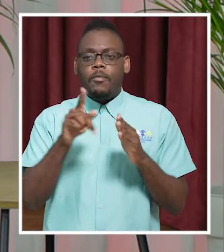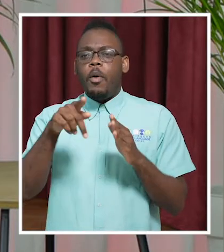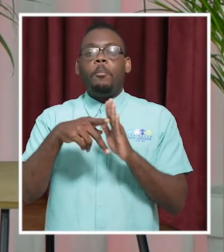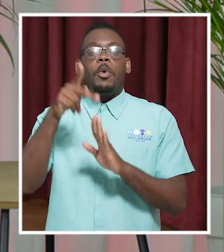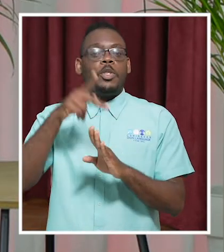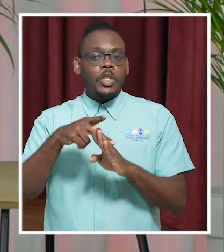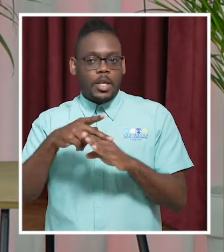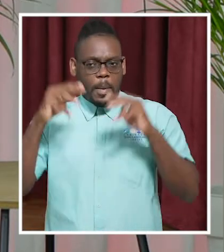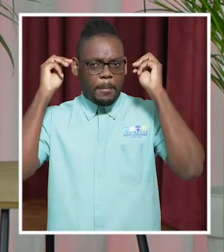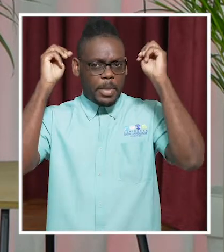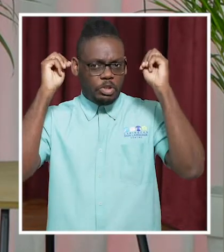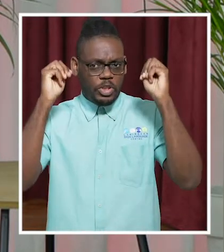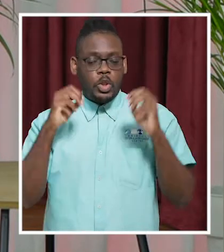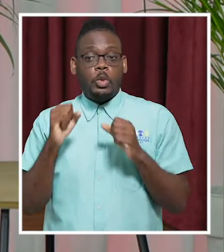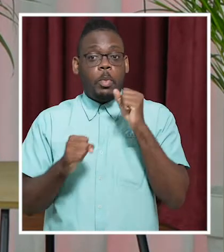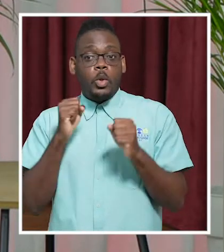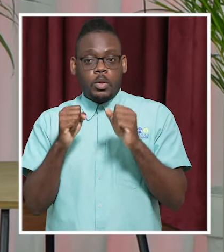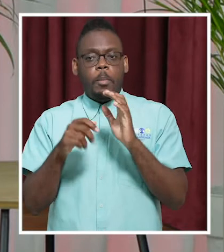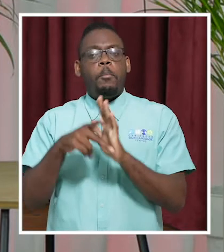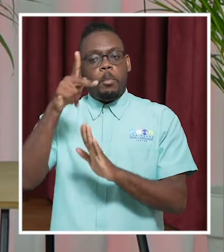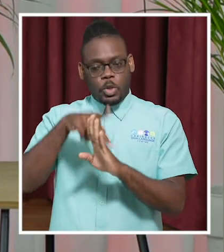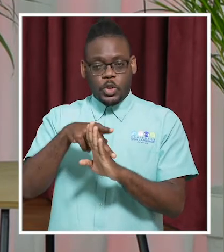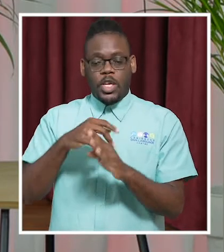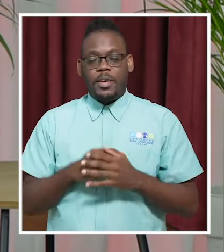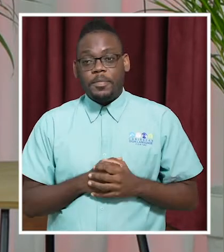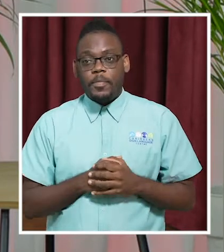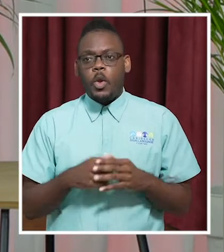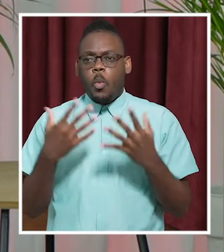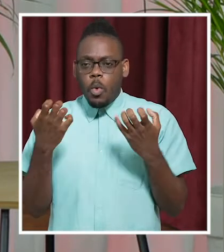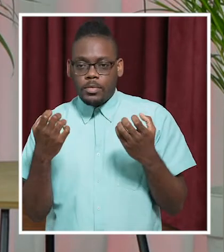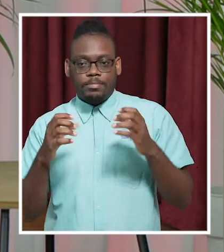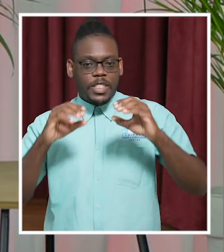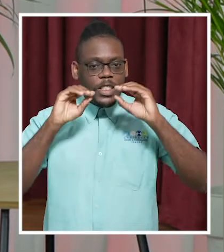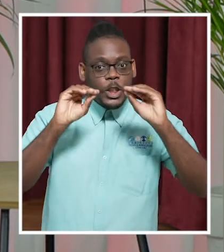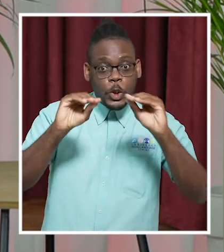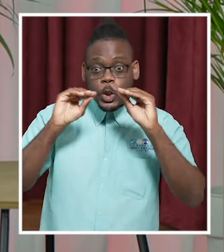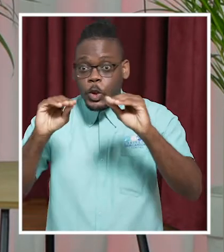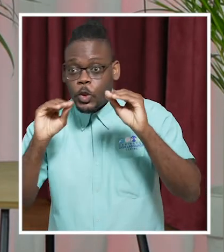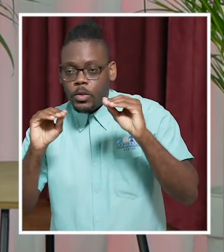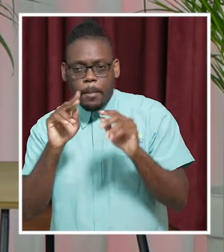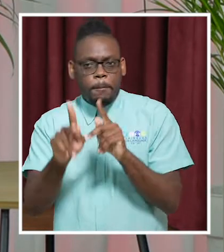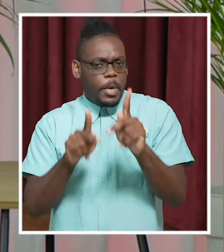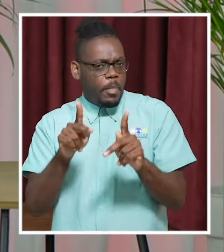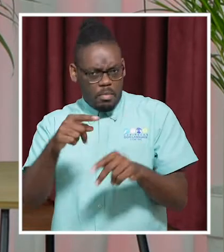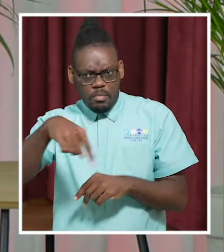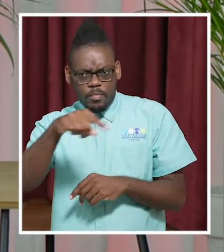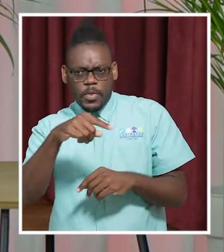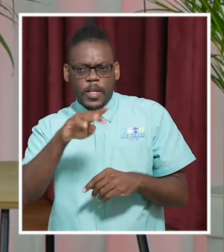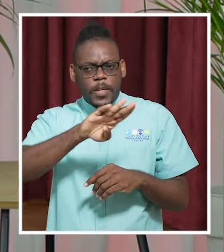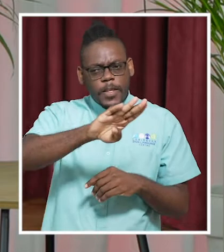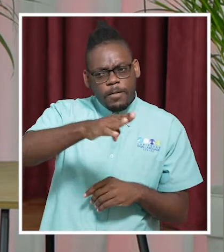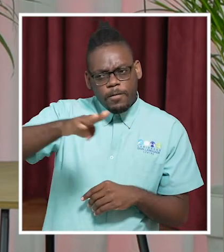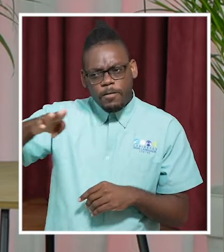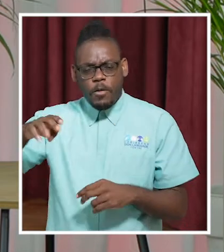Development, as we seek to educate persons, share concepts, ideas of different issues. And we trust that it would not just